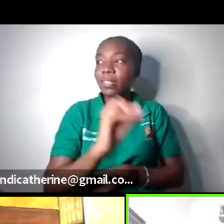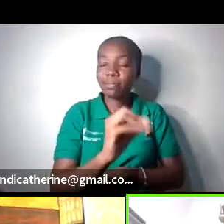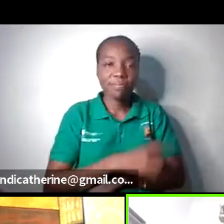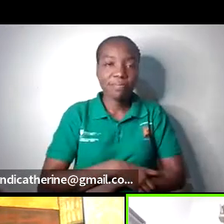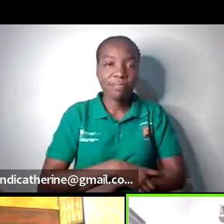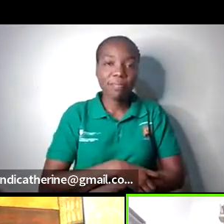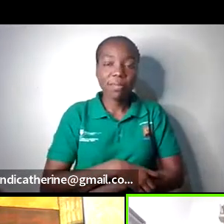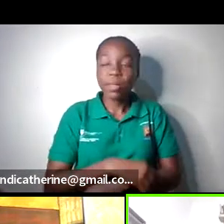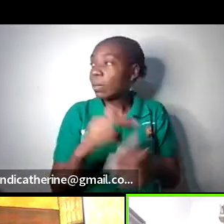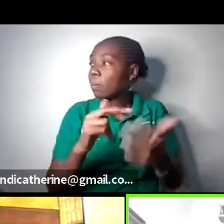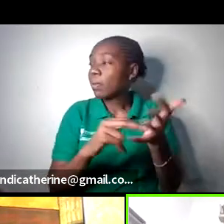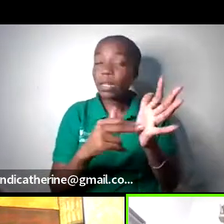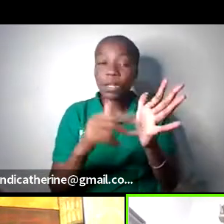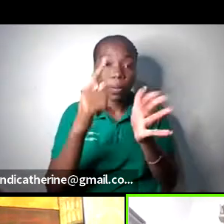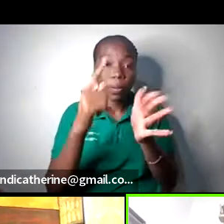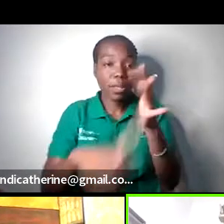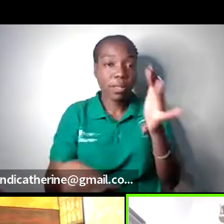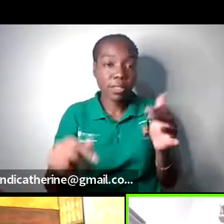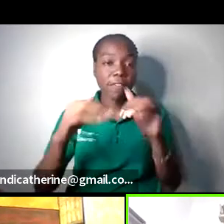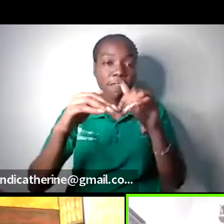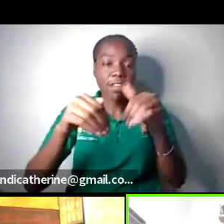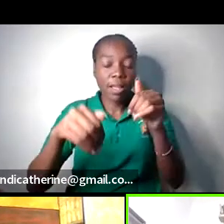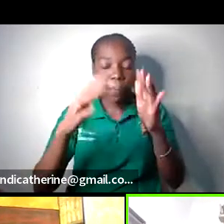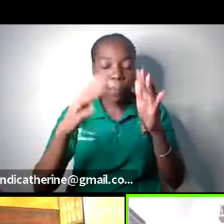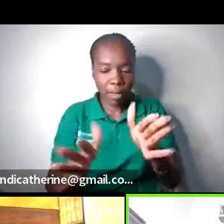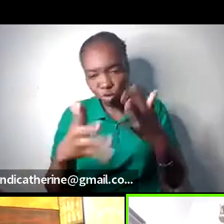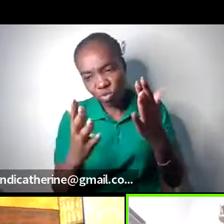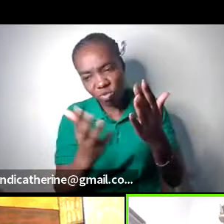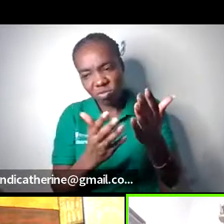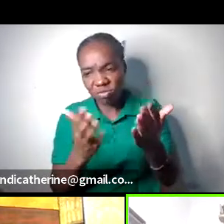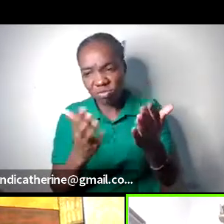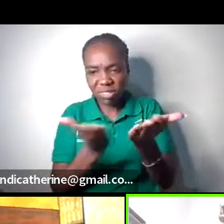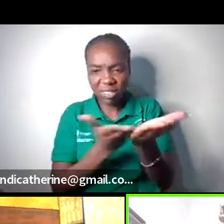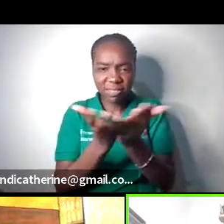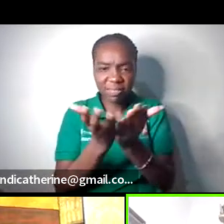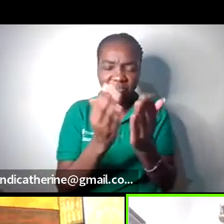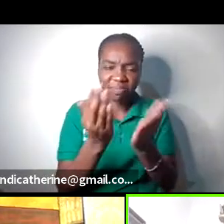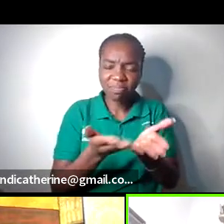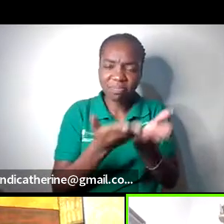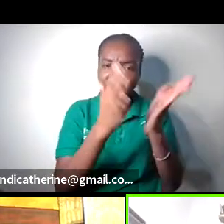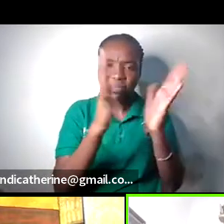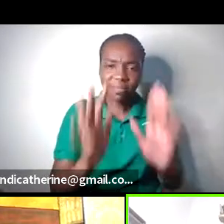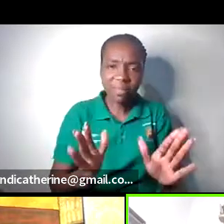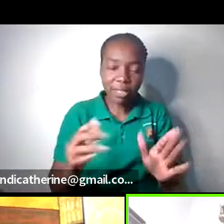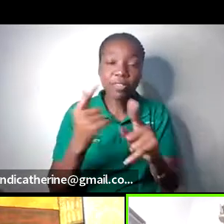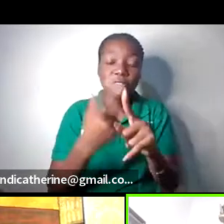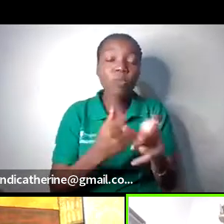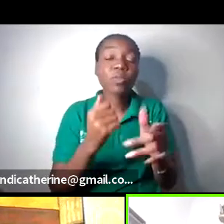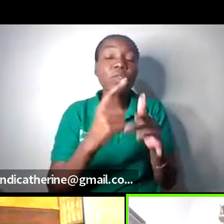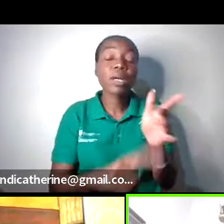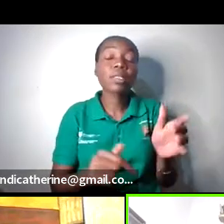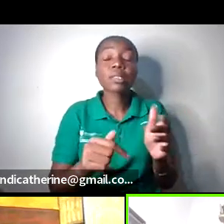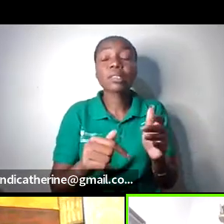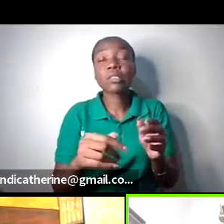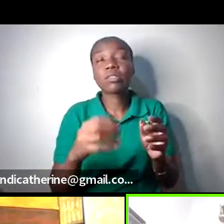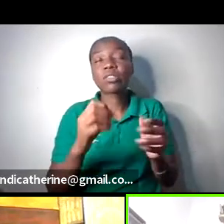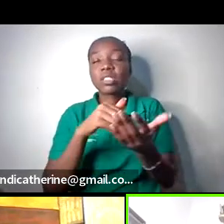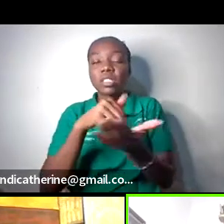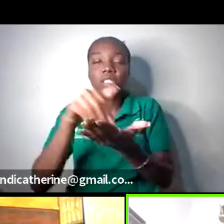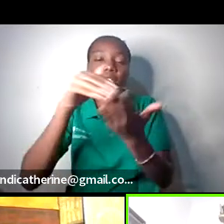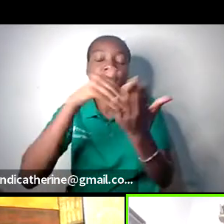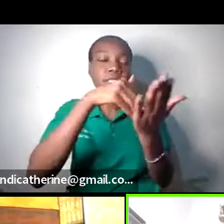means that the farmer and all the other service providers within the country from where this is being exported are scrambling